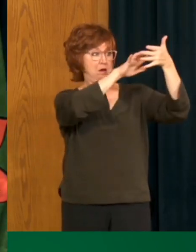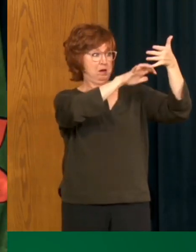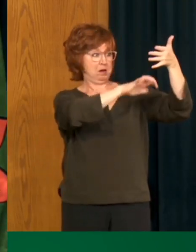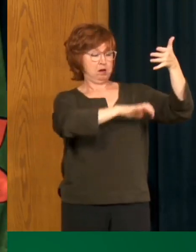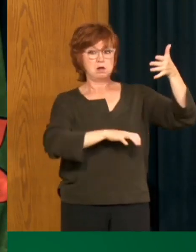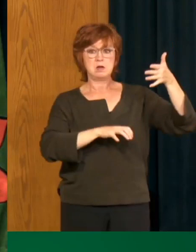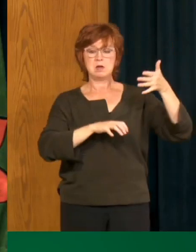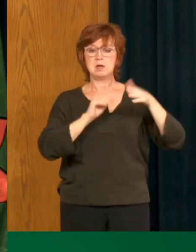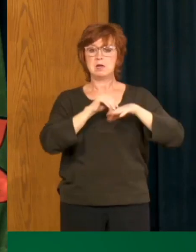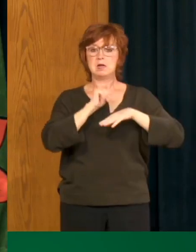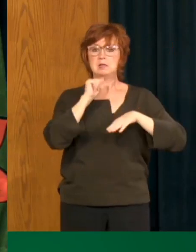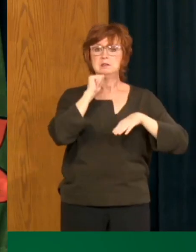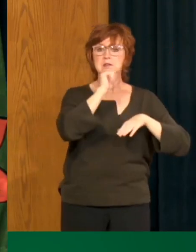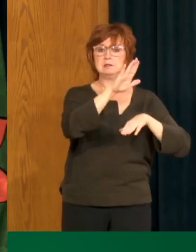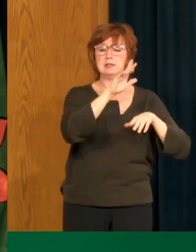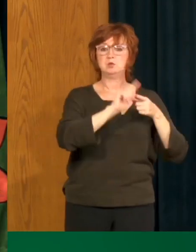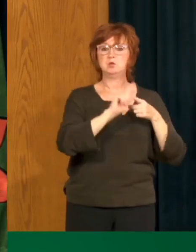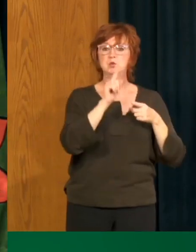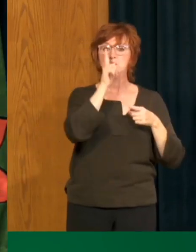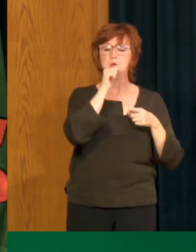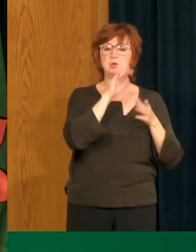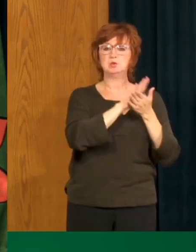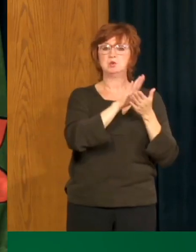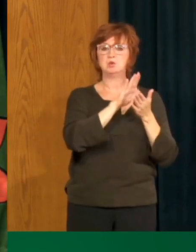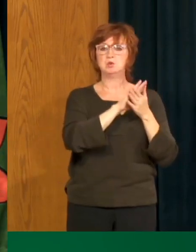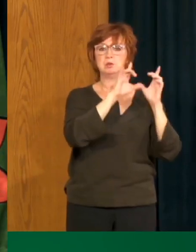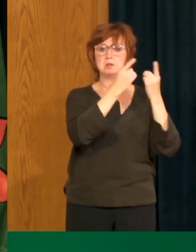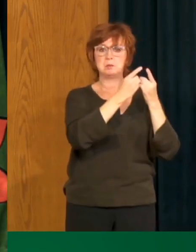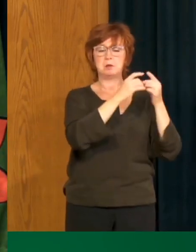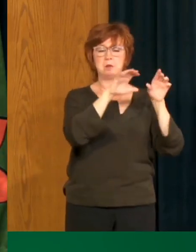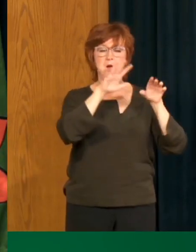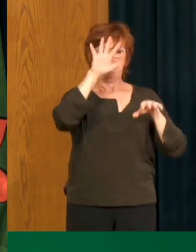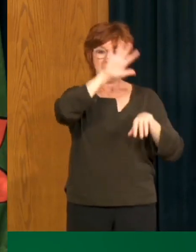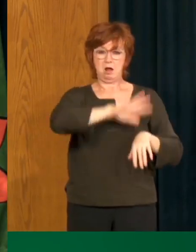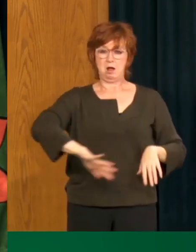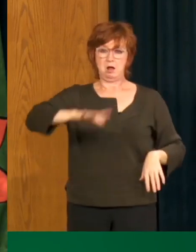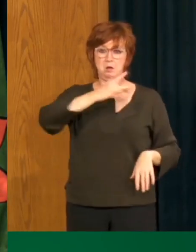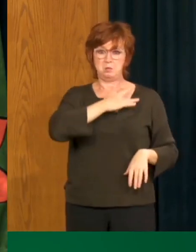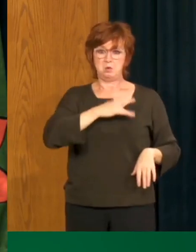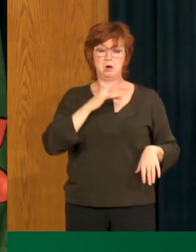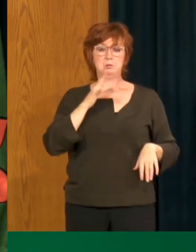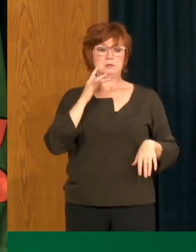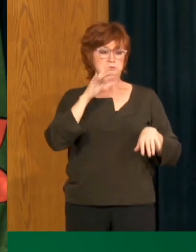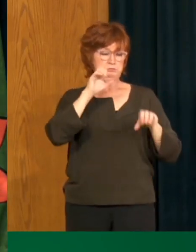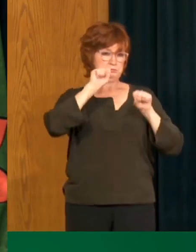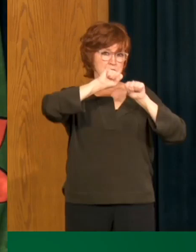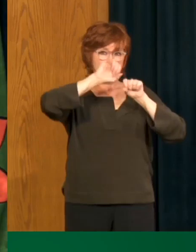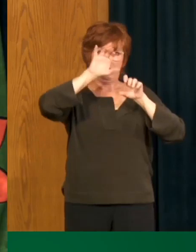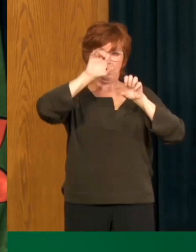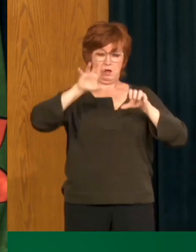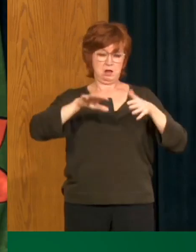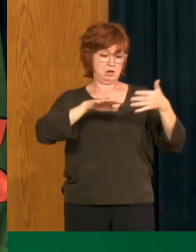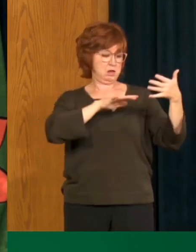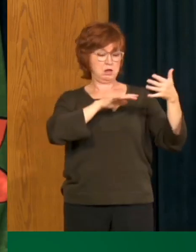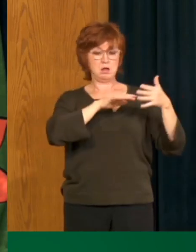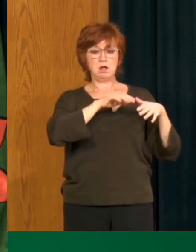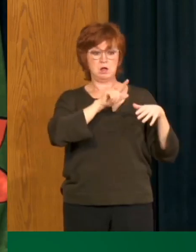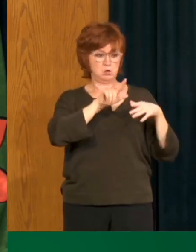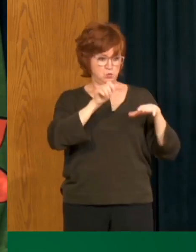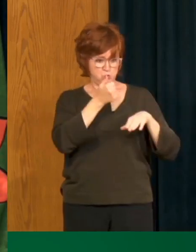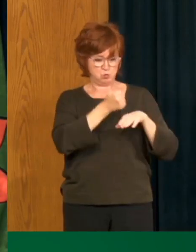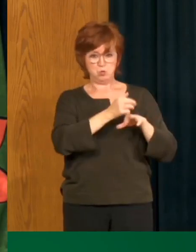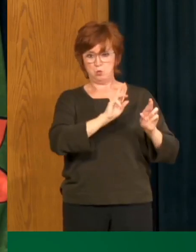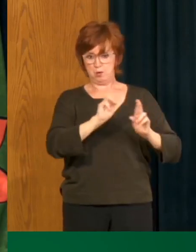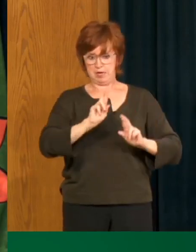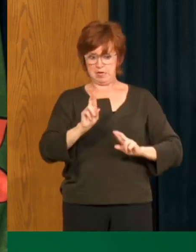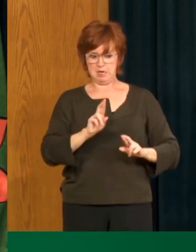divisions, the school divisions across the province, who are autonomous in how they operate, and we're then putting